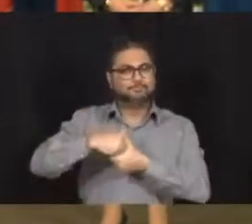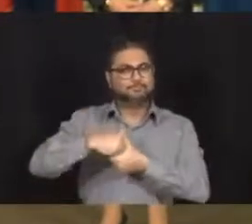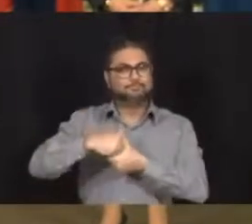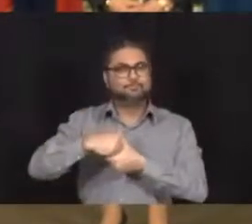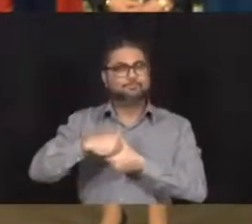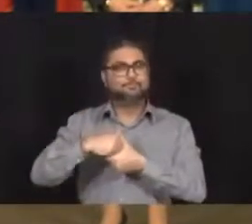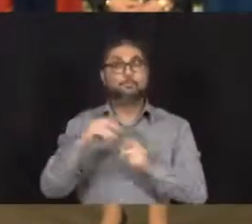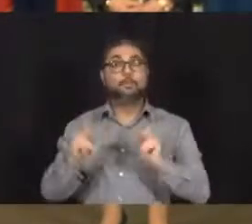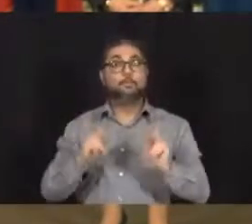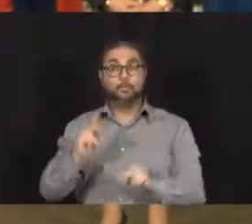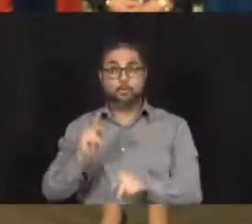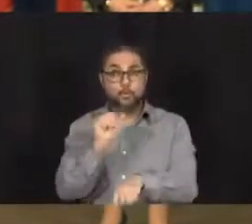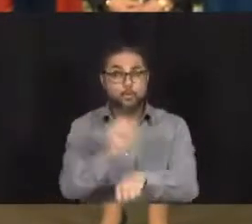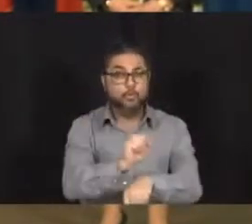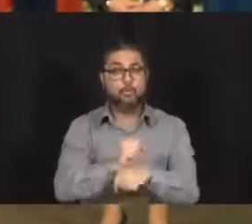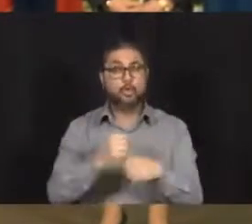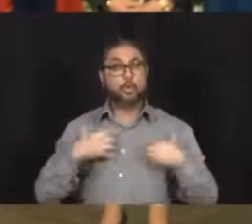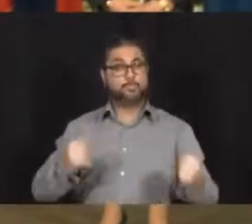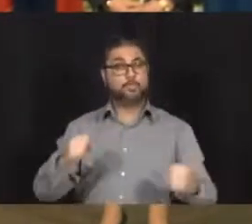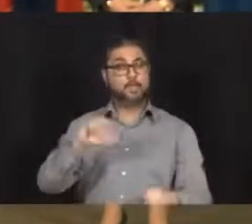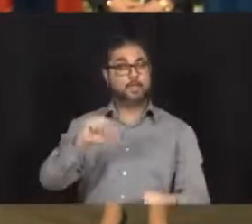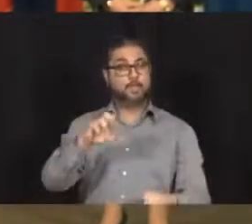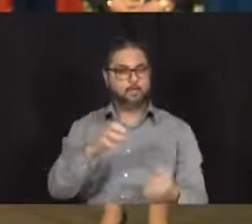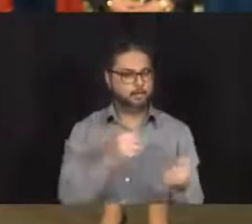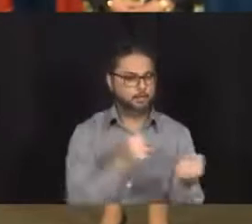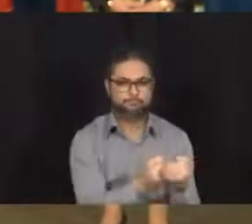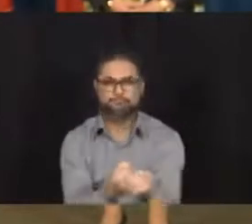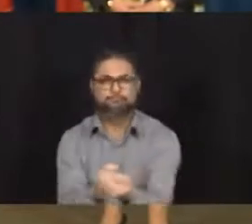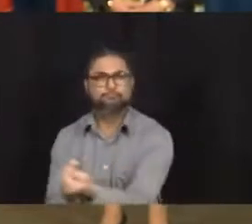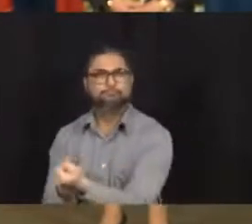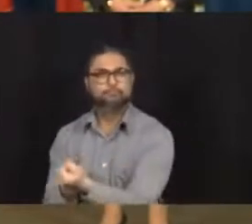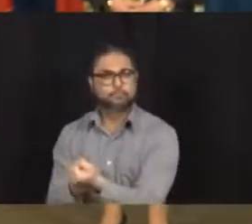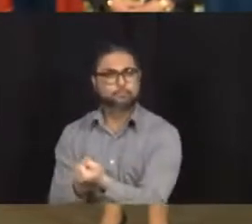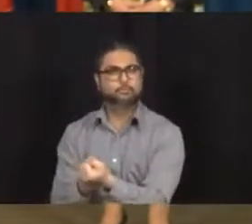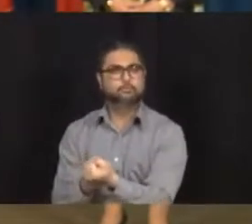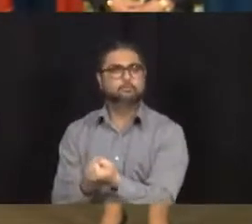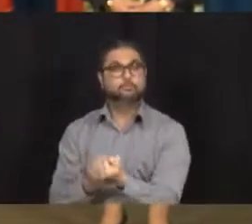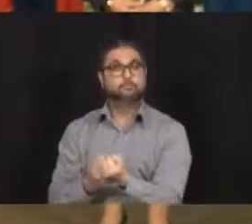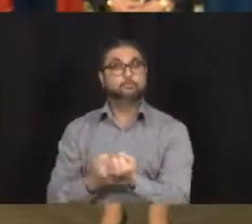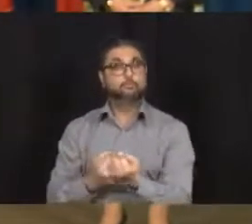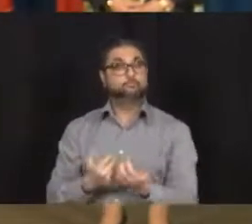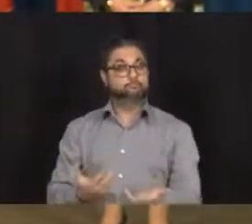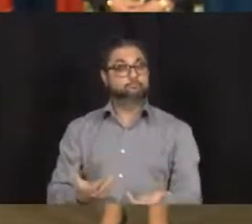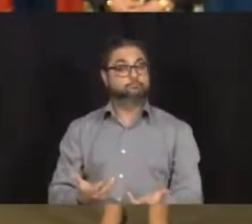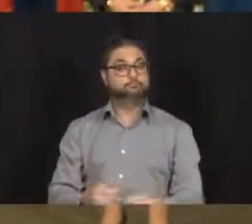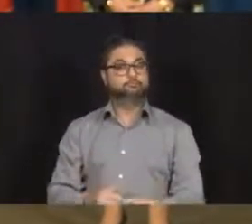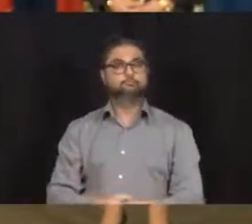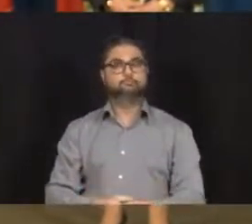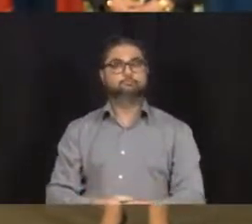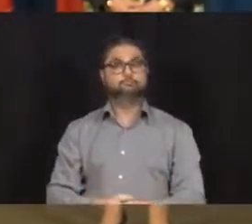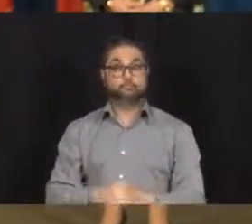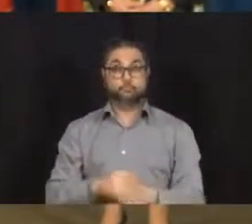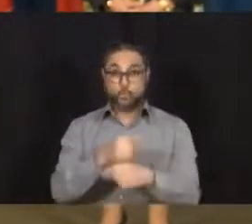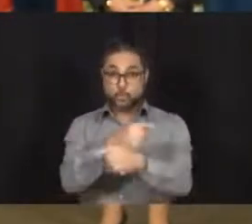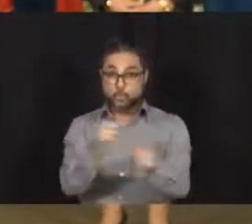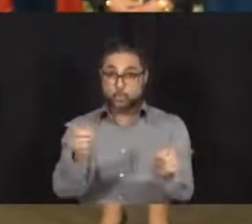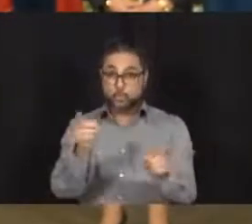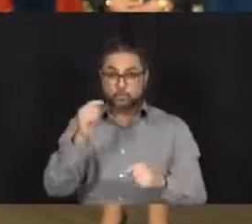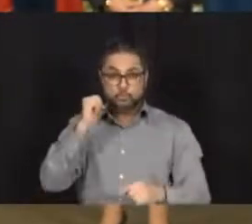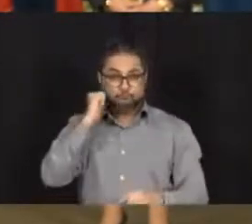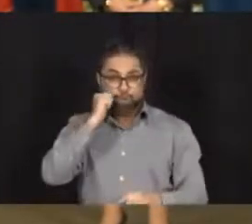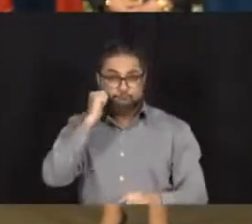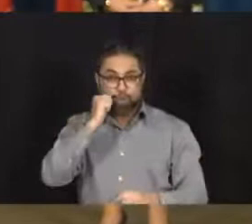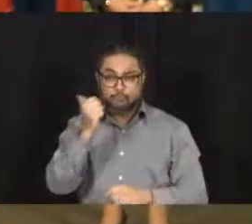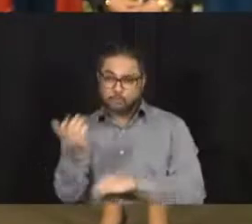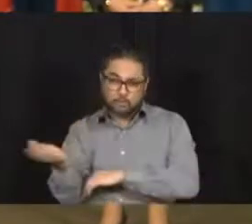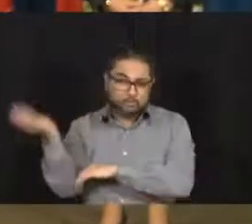trenches, to support our frontline healthcare workers, the ones fighting day and night to beat